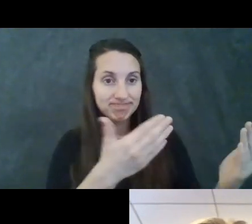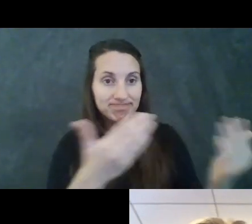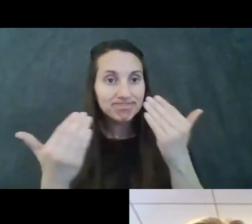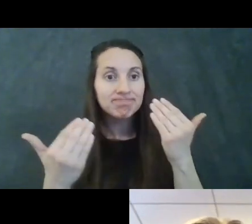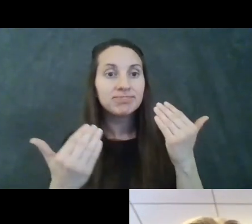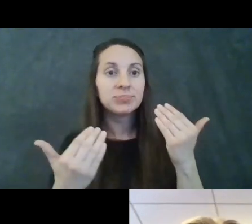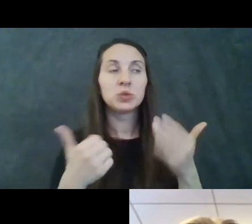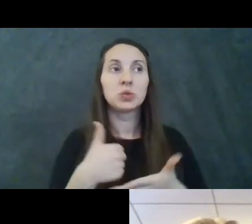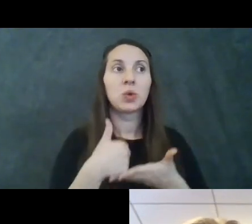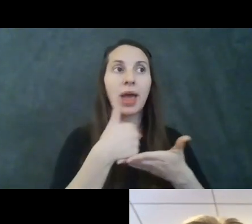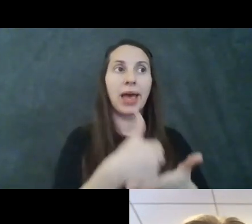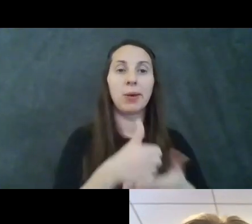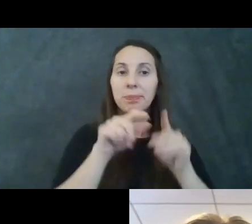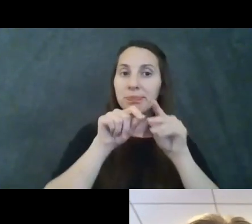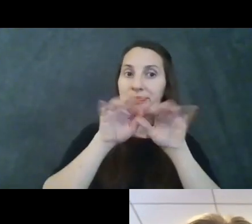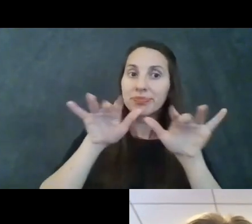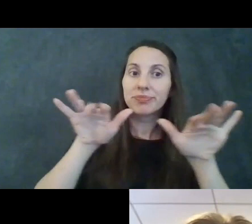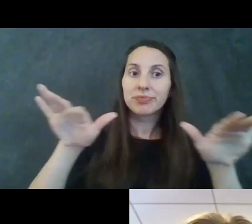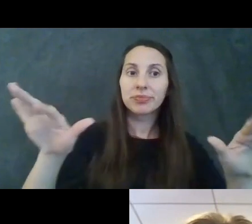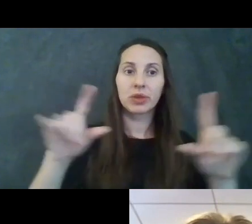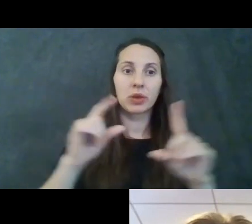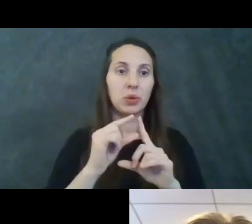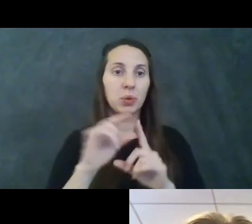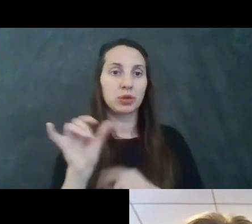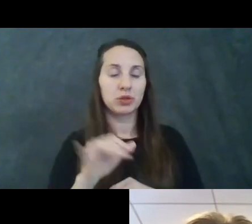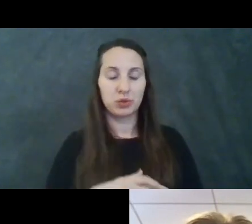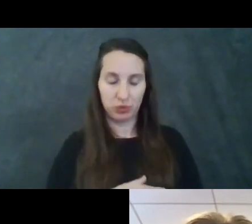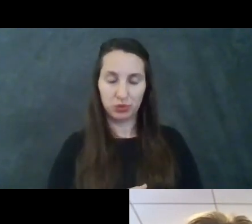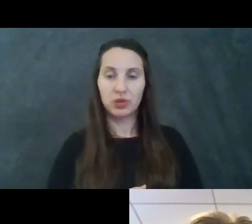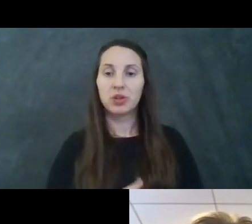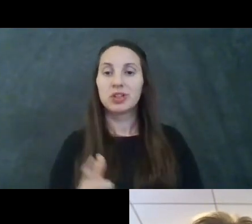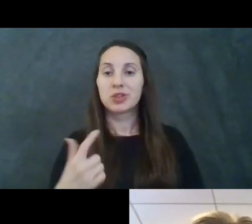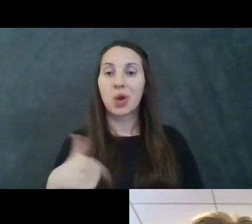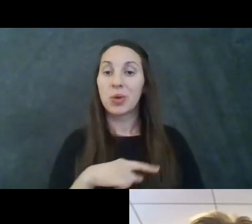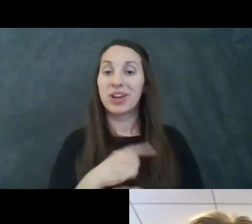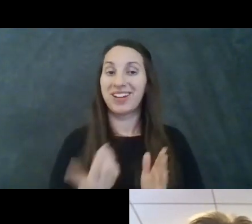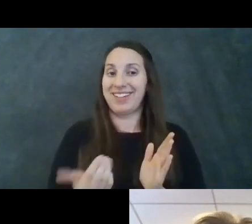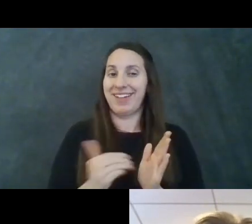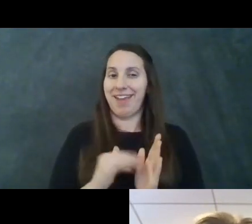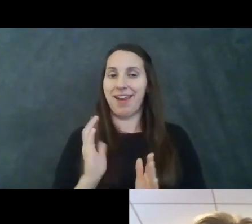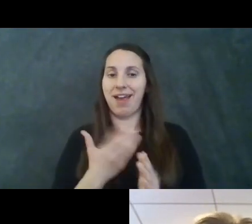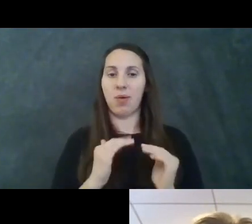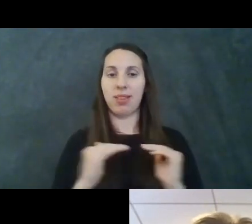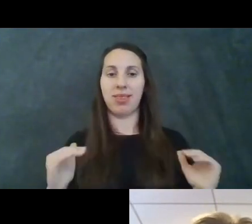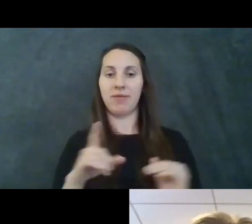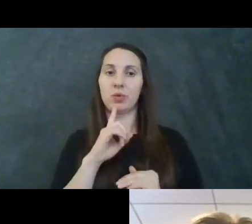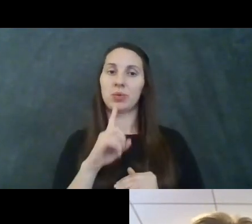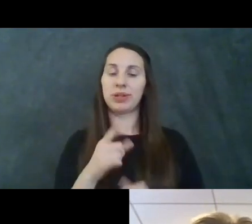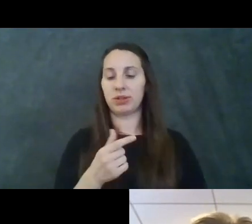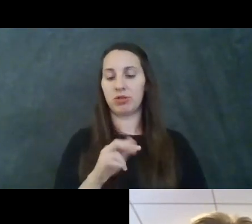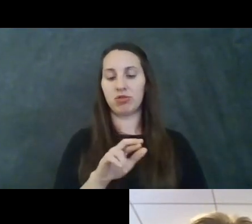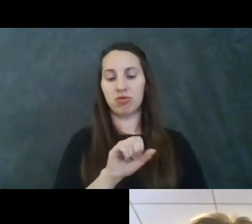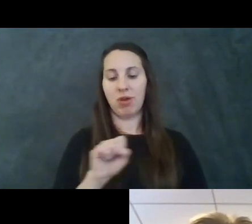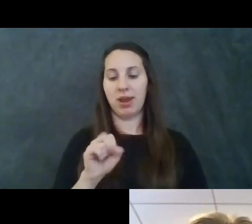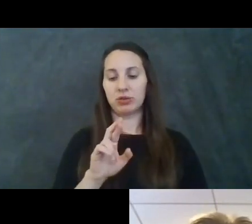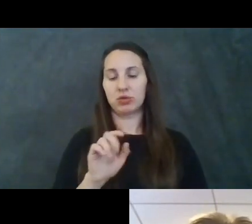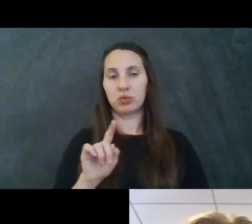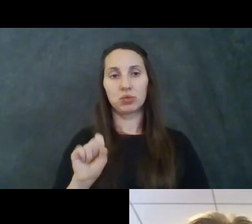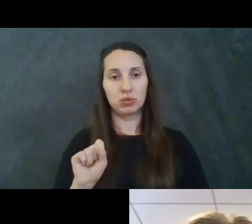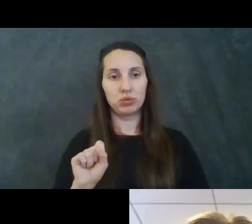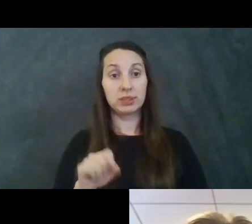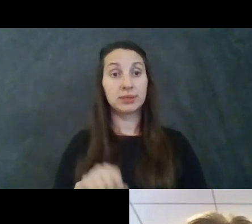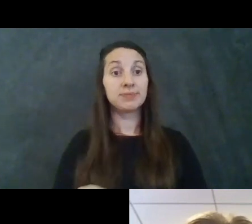word out as well. So we're really doing this again at a grassroots level. With the NAACP, we're doing